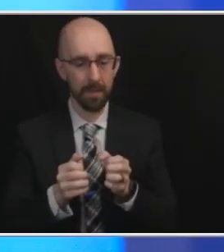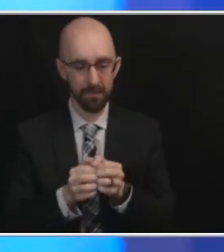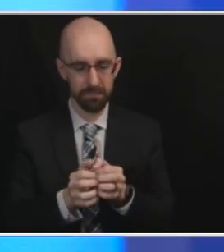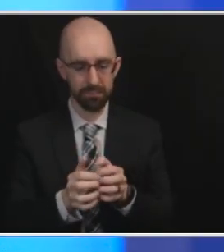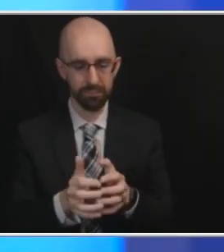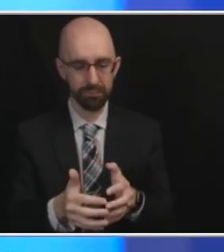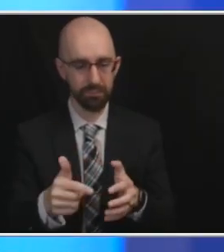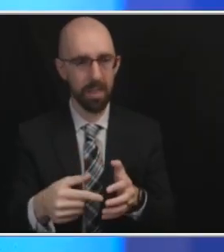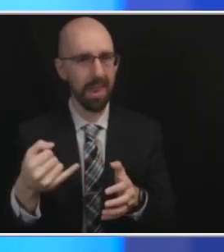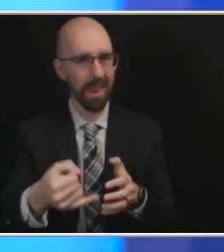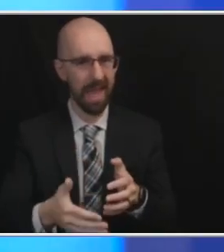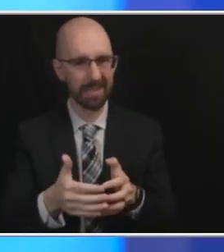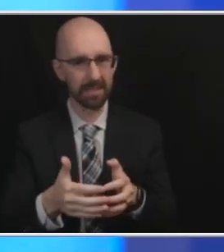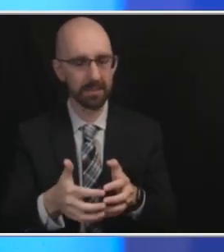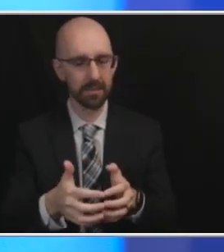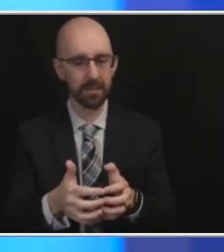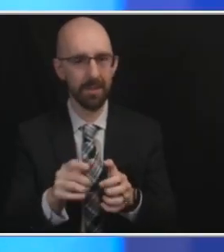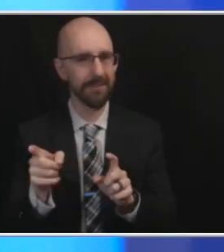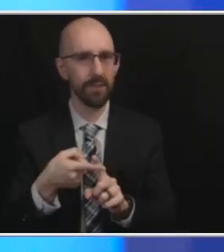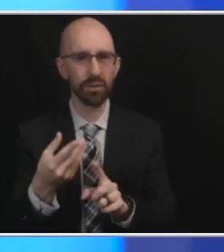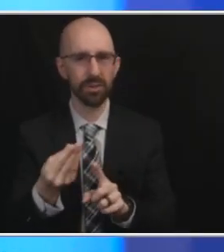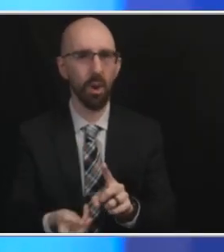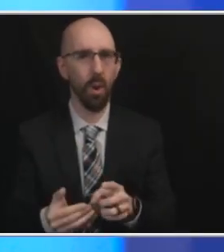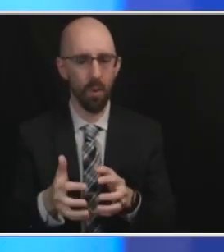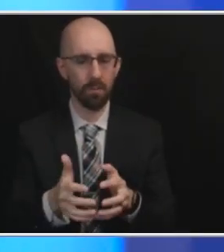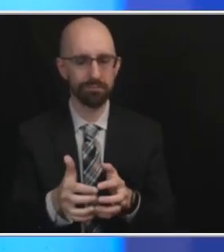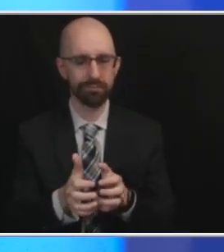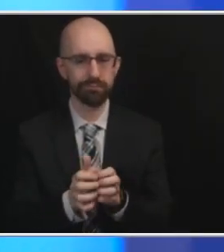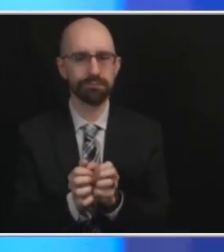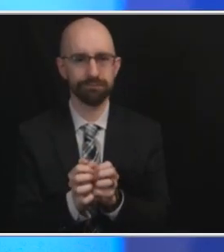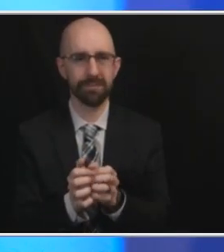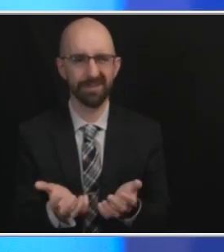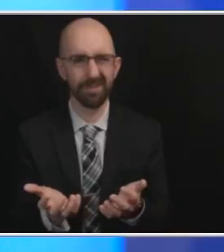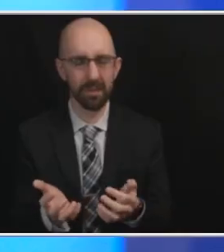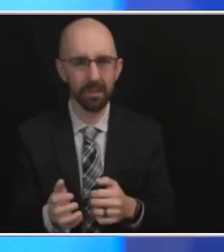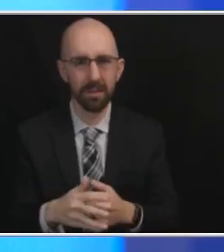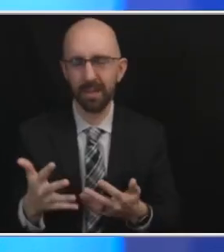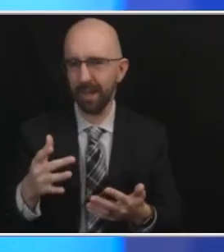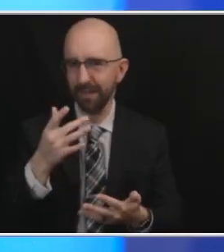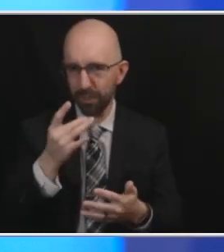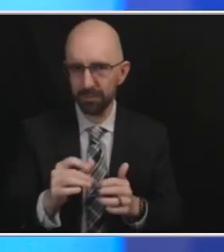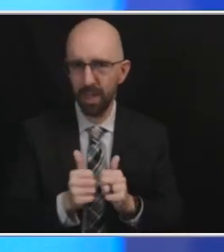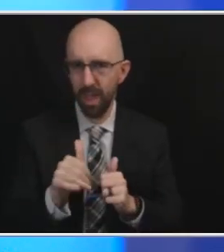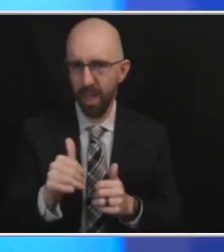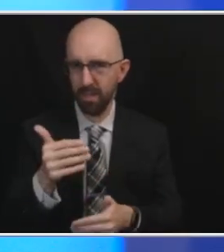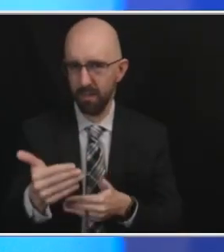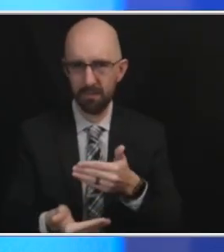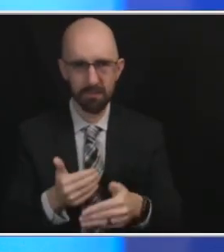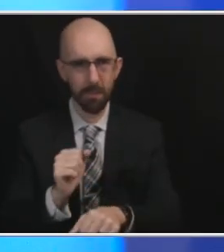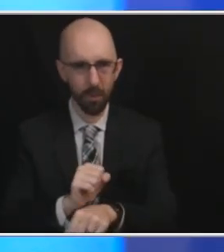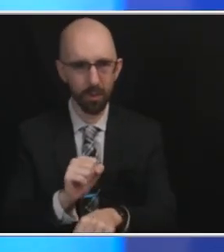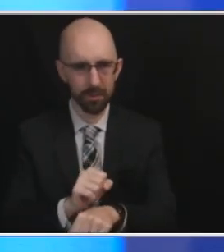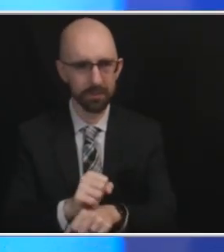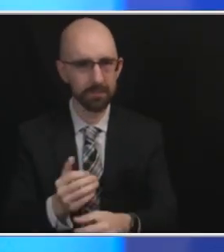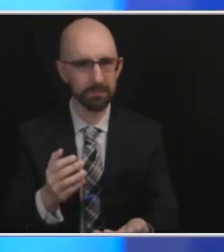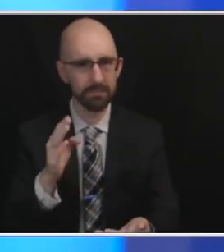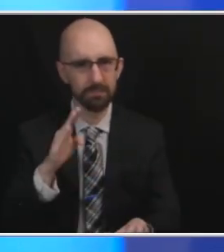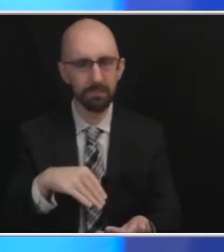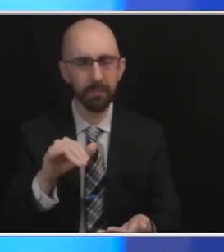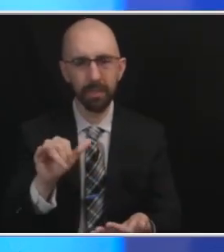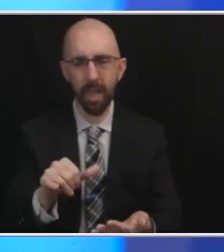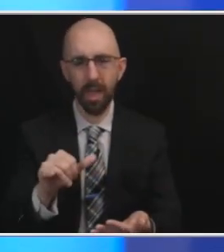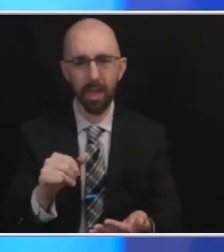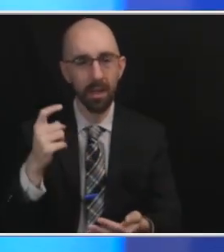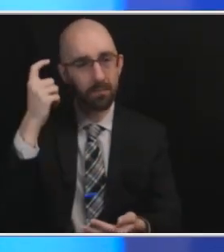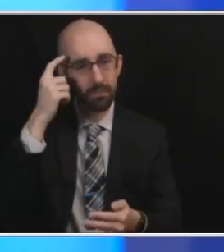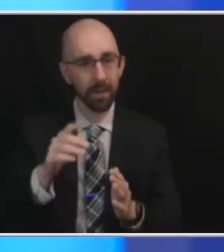by the temporal lobes and the white matter. So kind of interesting the way that works is that, you know, that brain development,